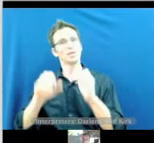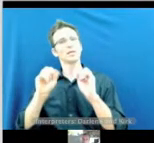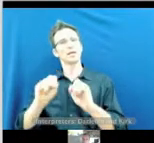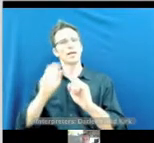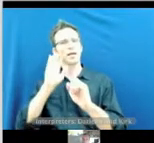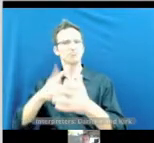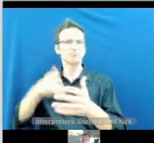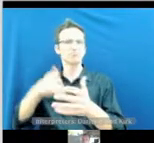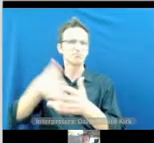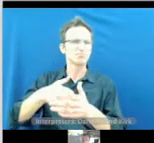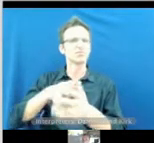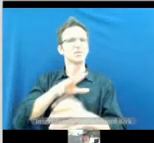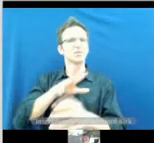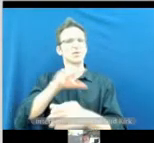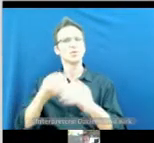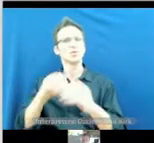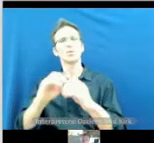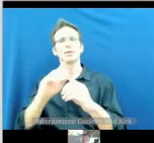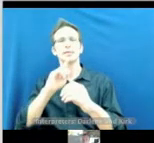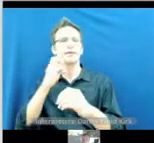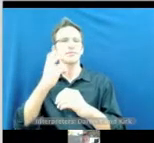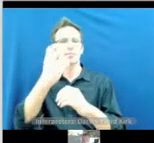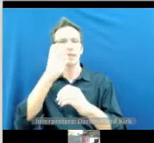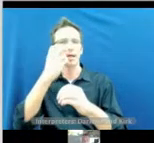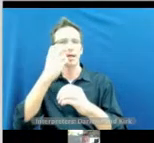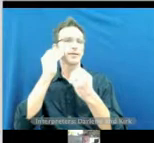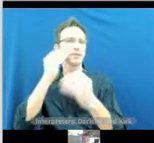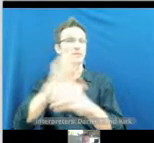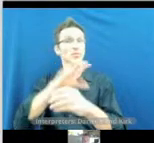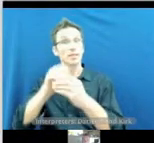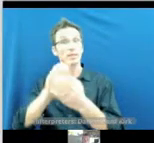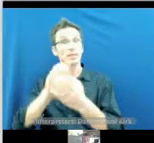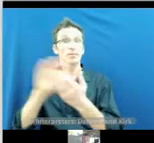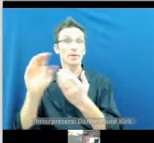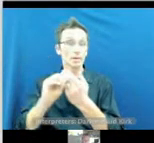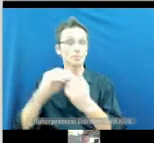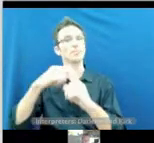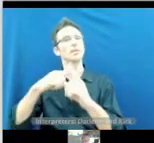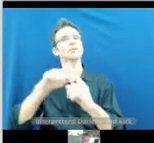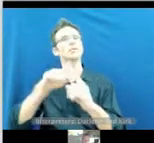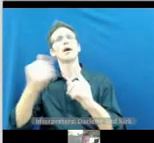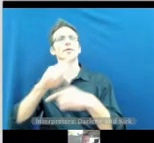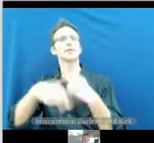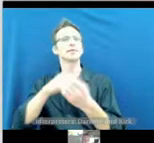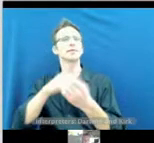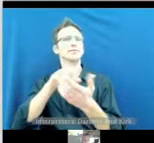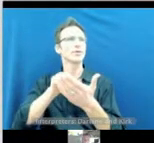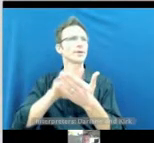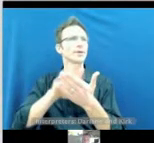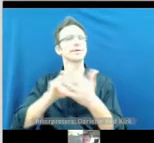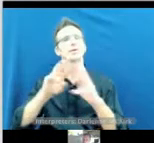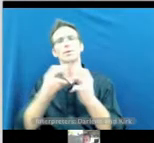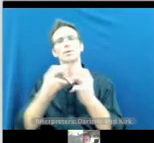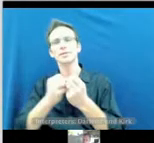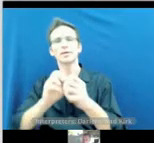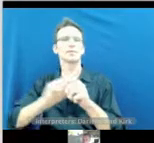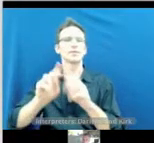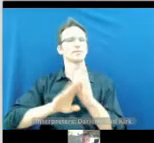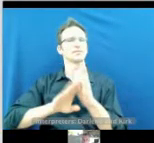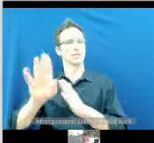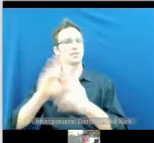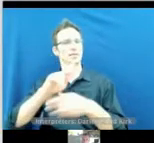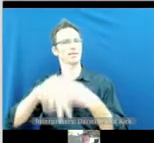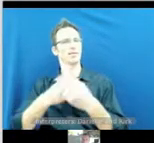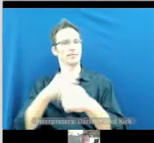content throughout the curriculum and in different other types of learning or professional development opportunities. And then if we can have conversation amongst